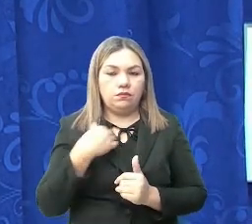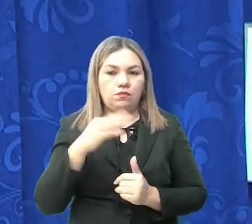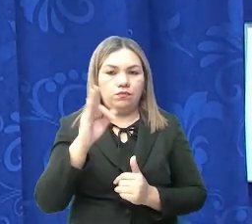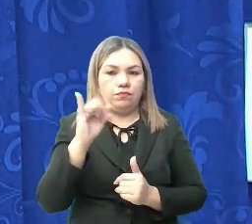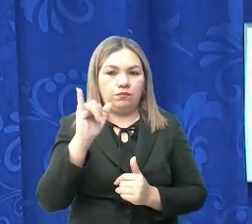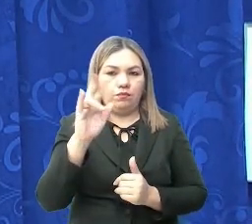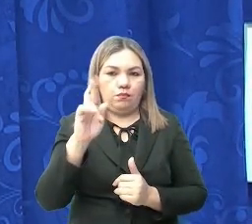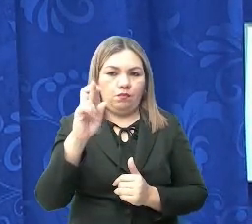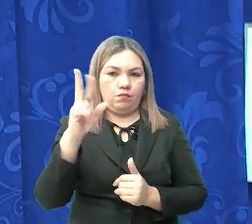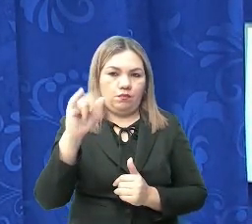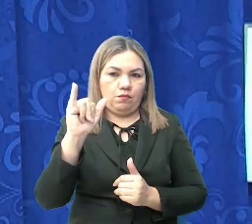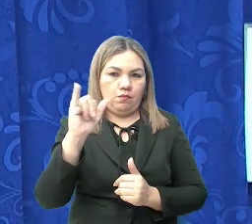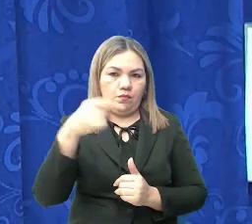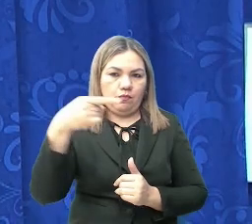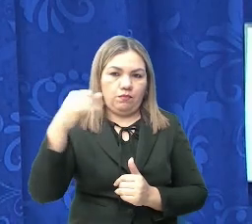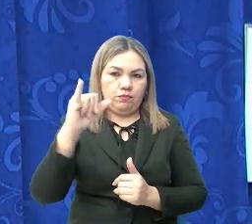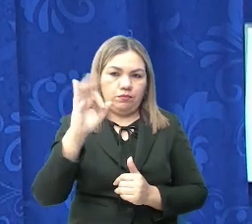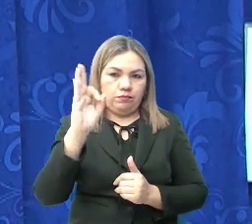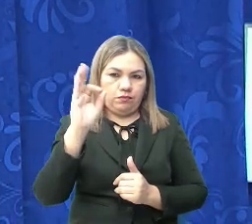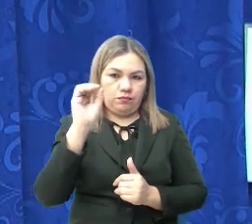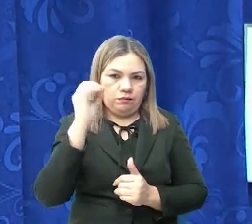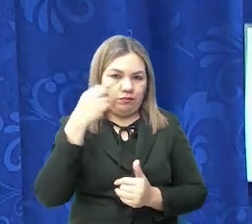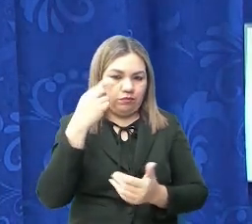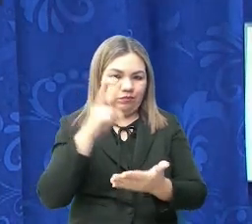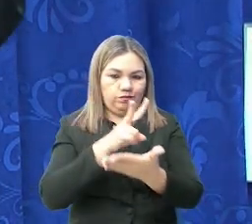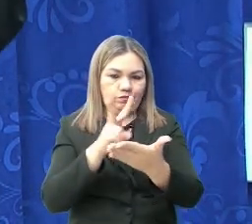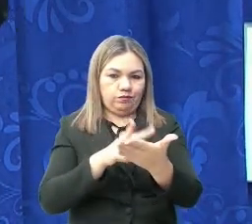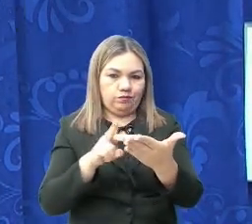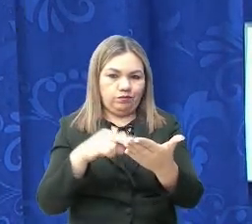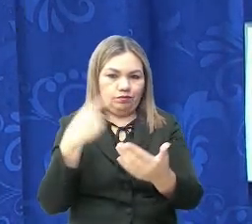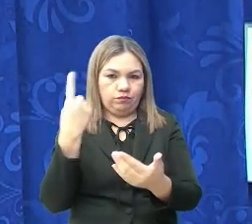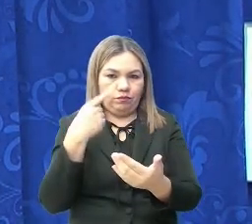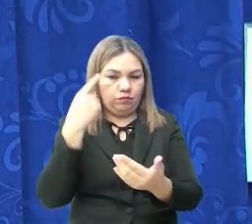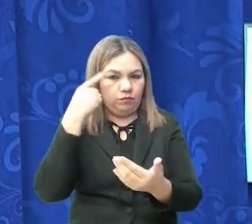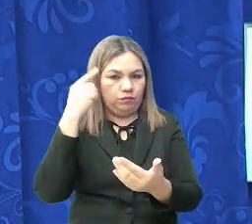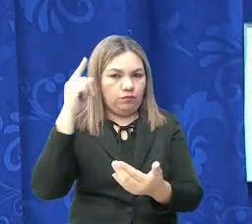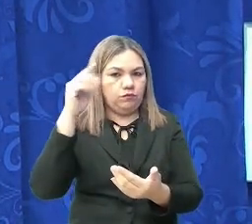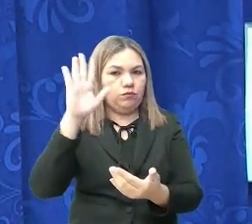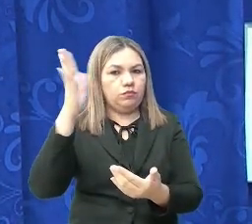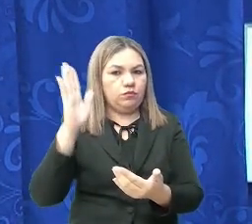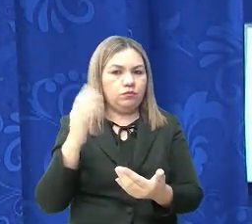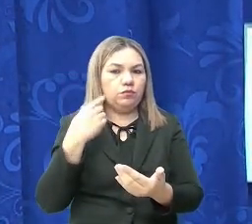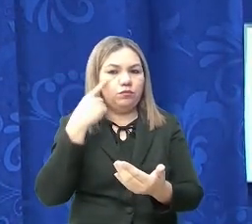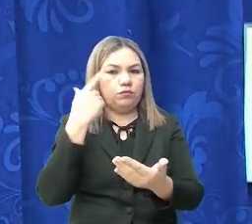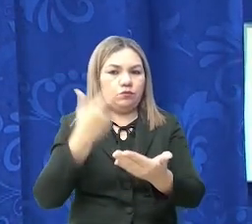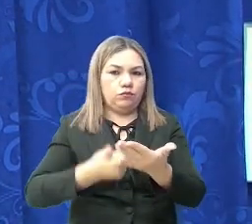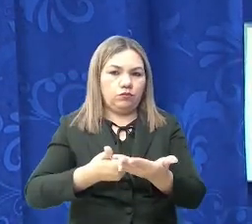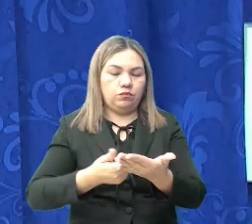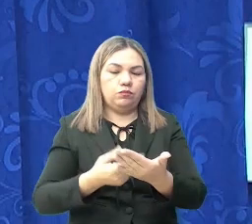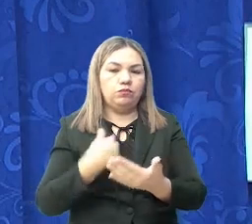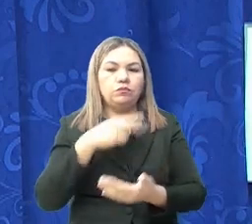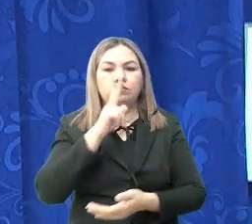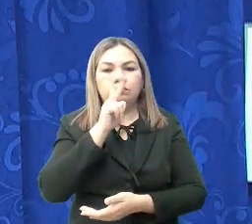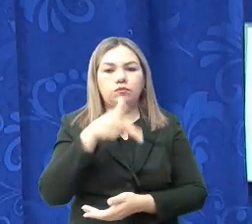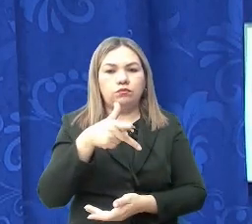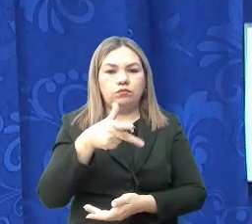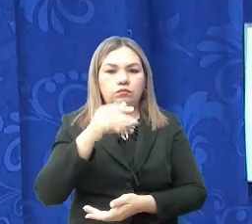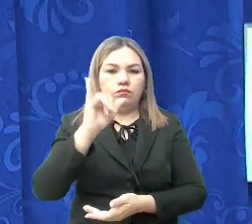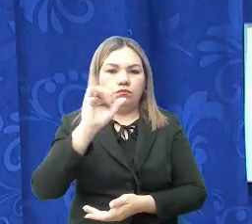is directed. If you read the whole context, the Lord reveals something.